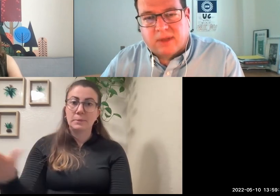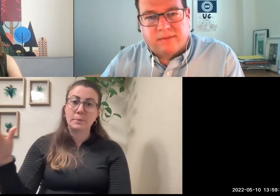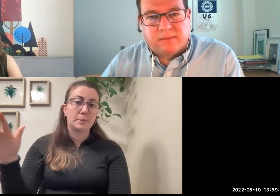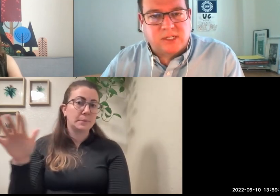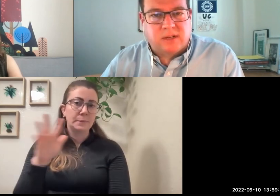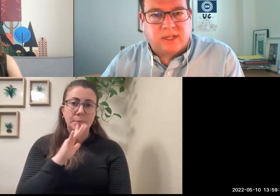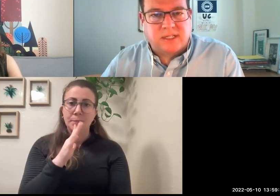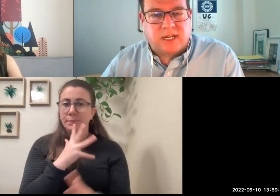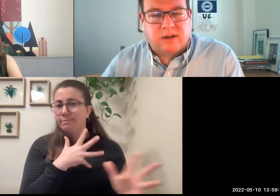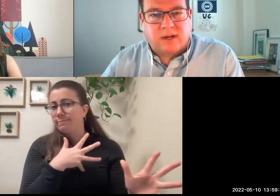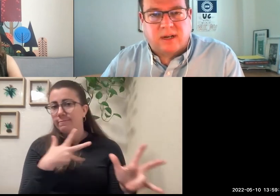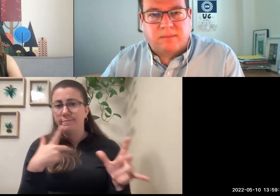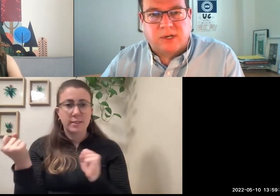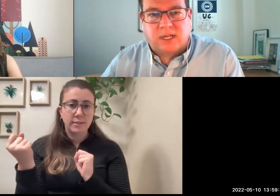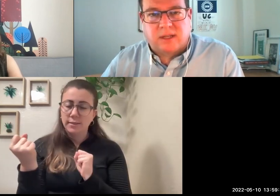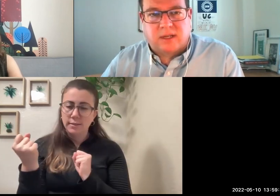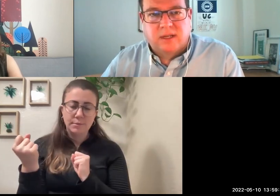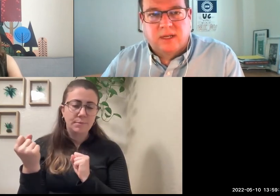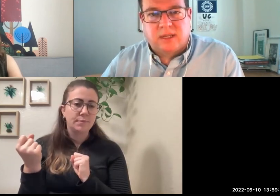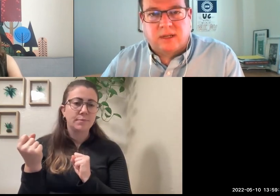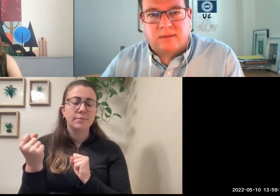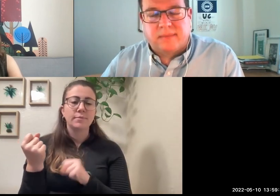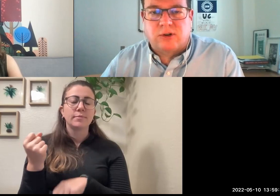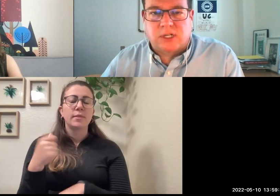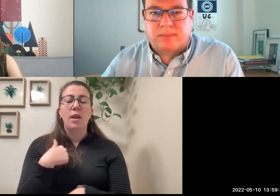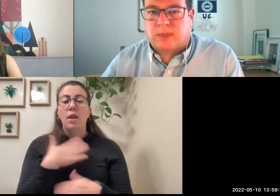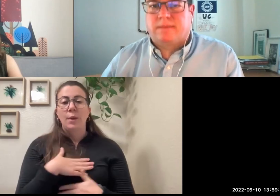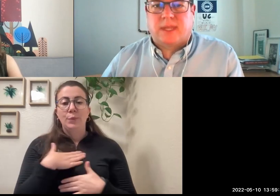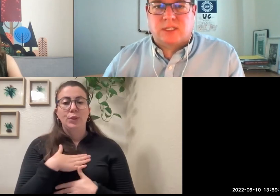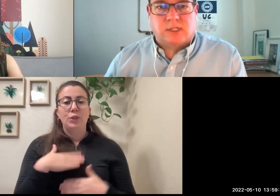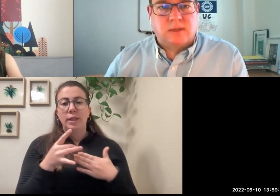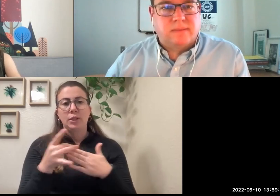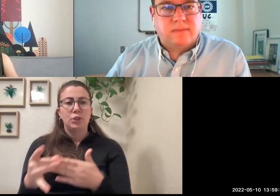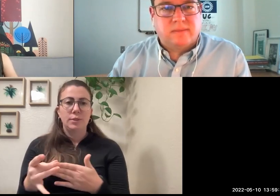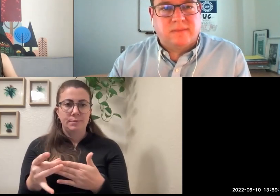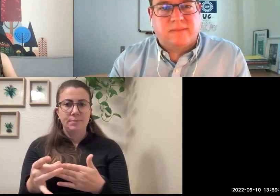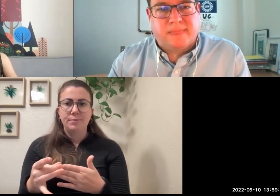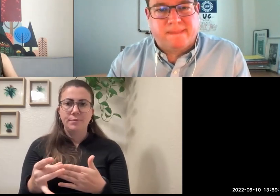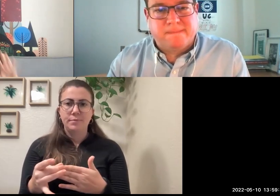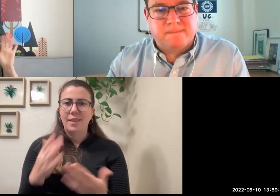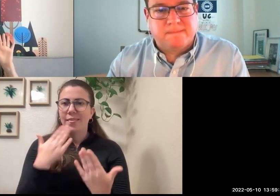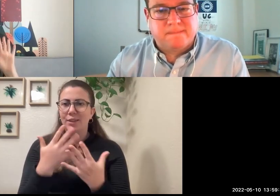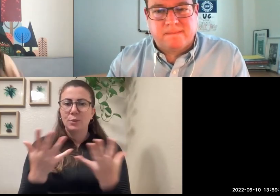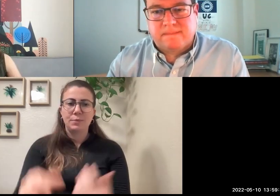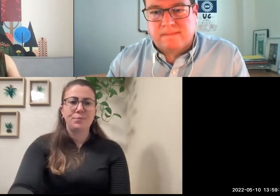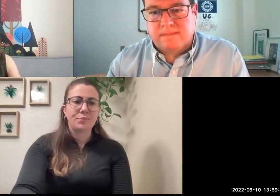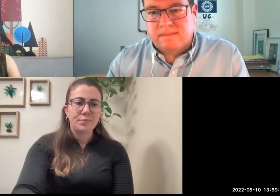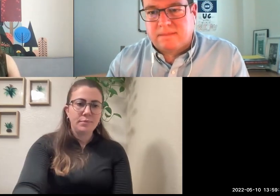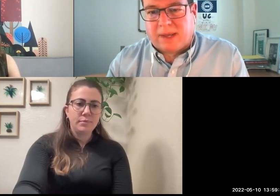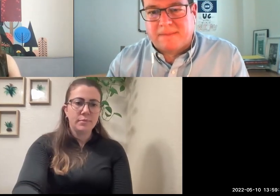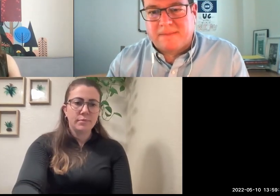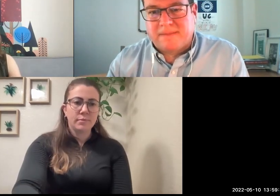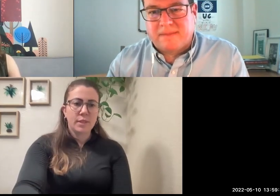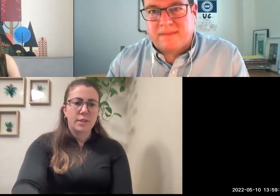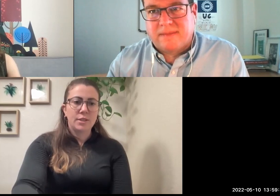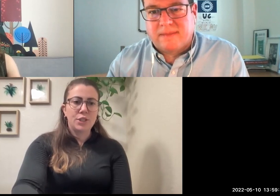And I love the mission of Lytton Center and appreciate the leadership as well. Thanks so much. Thanks so much. Bye.